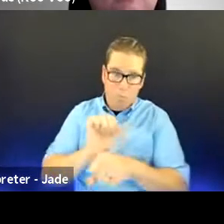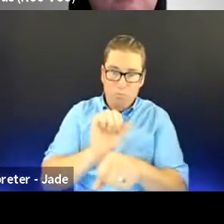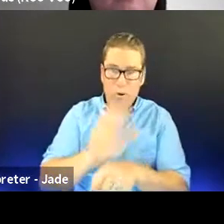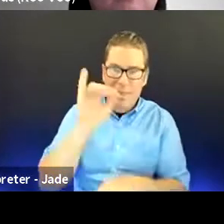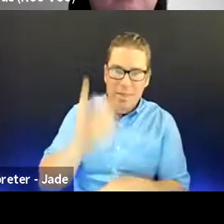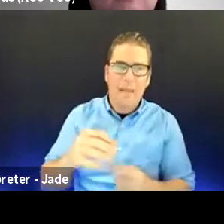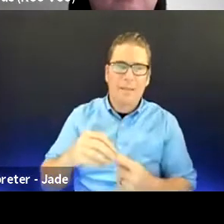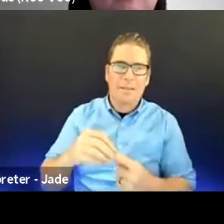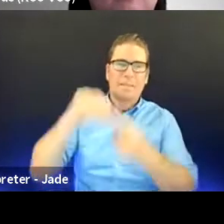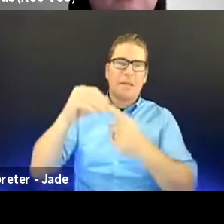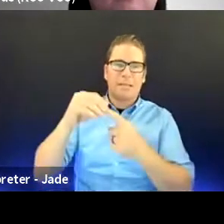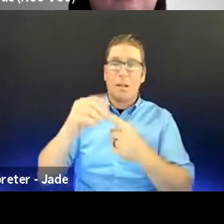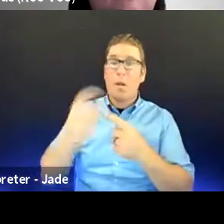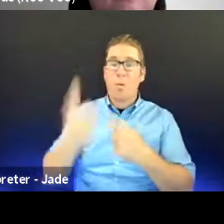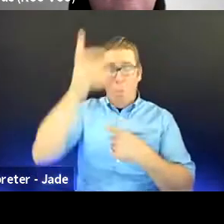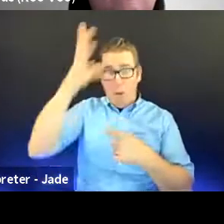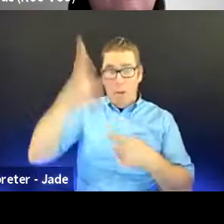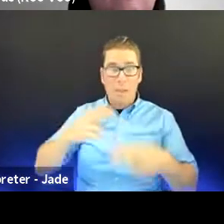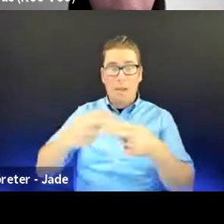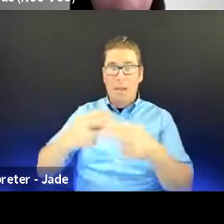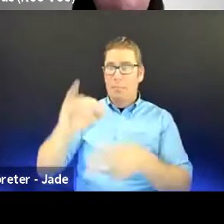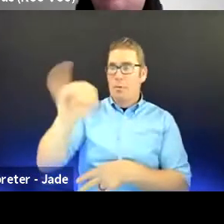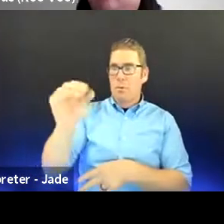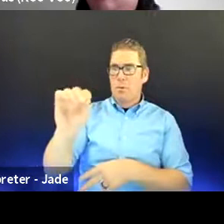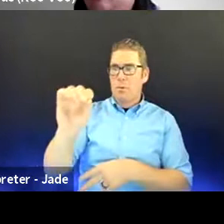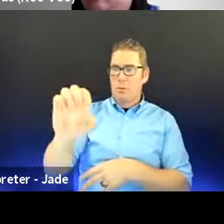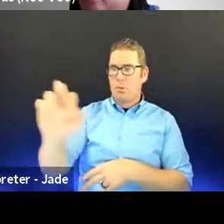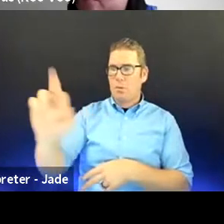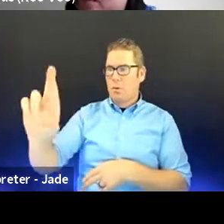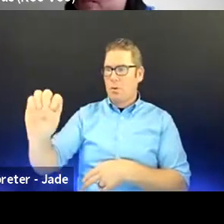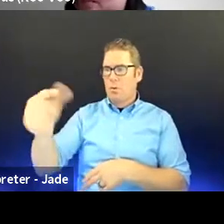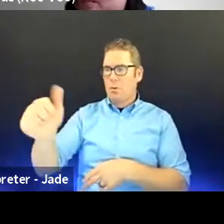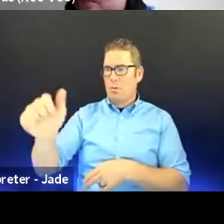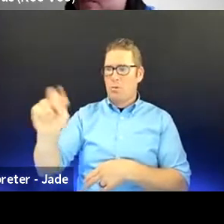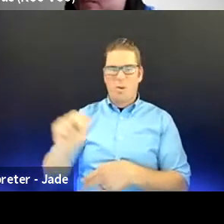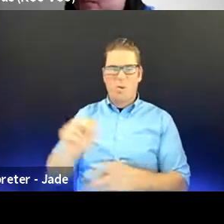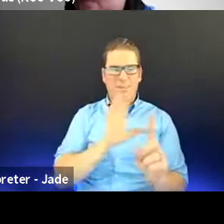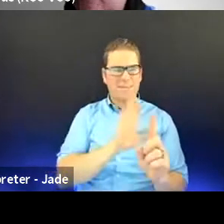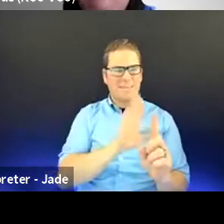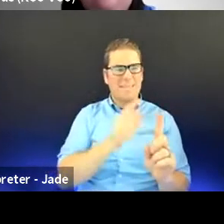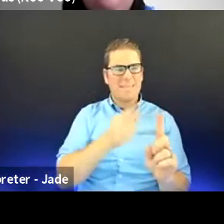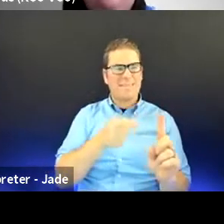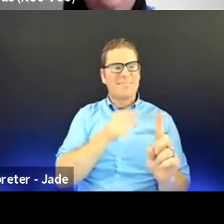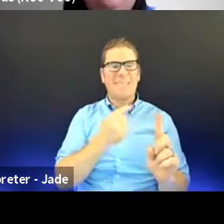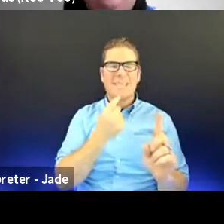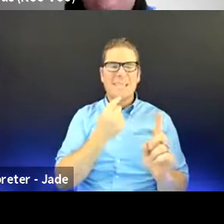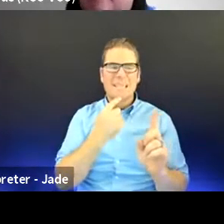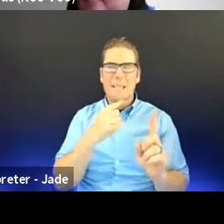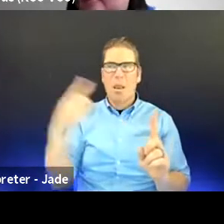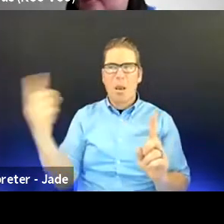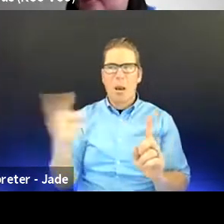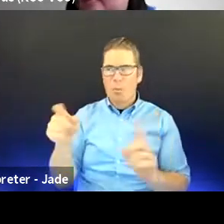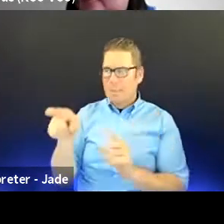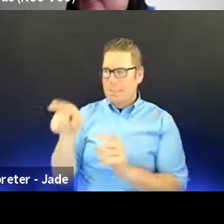guy called Joe Rogan, his podcasts, and he always says to take a dangerous path, not literally, but take something that is risky that has